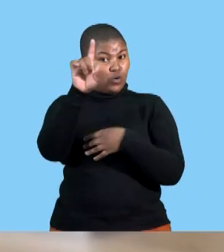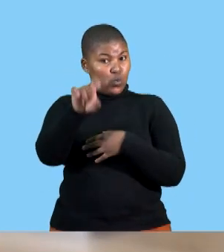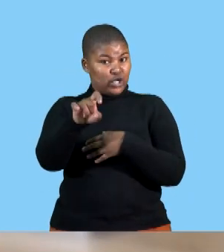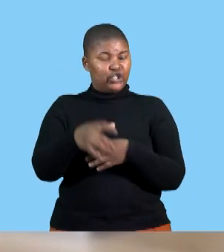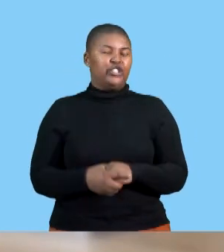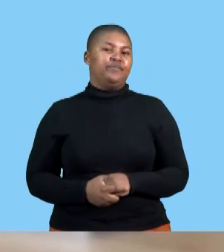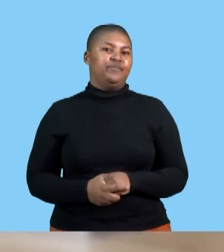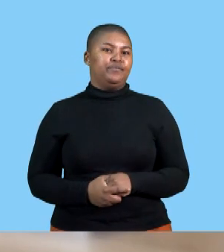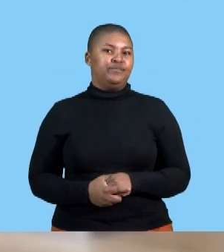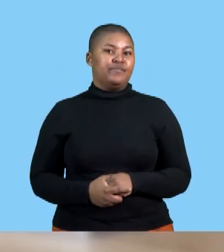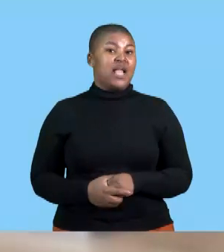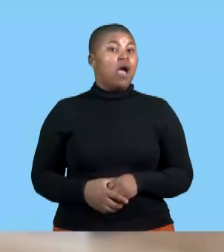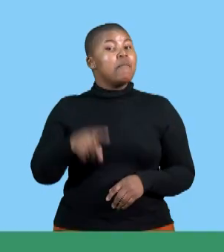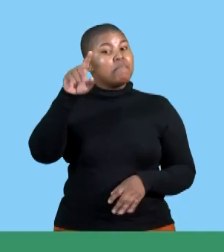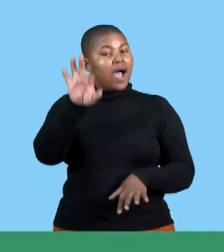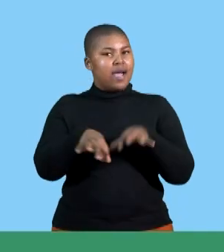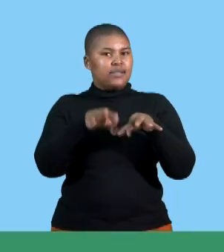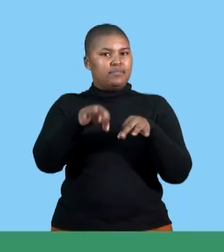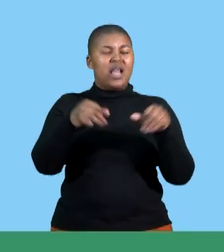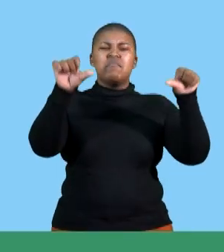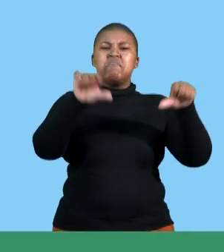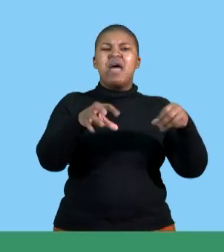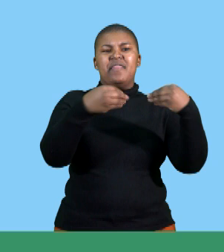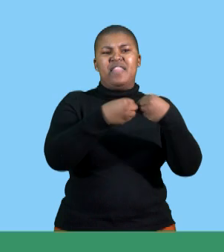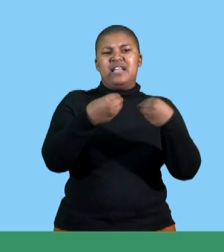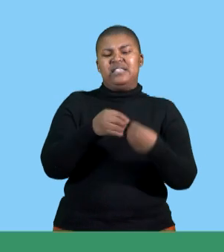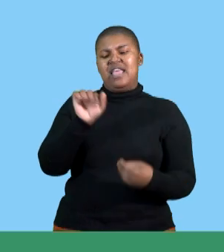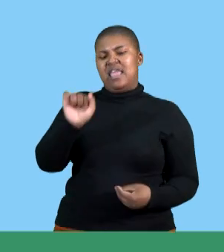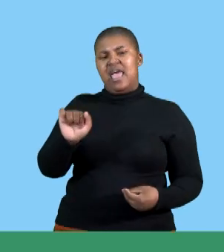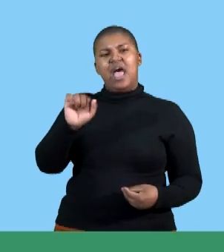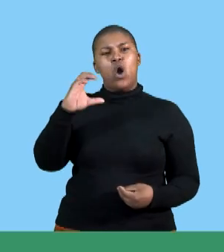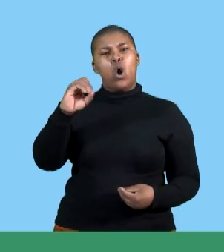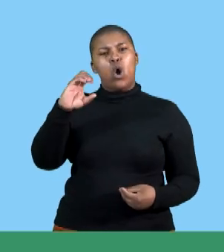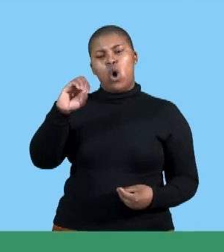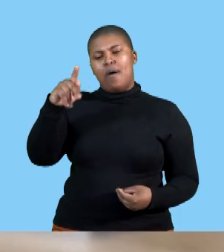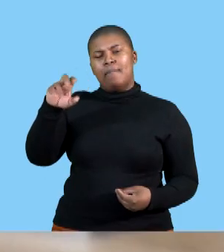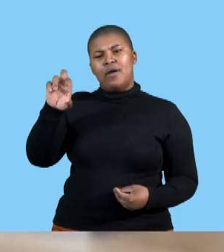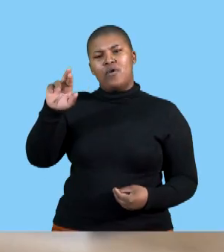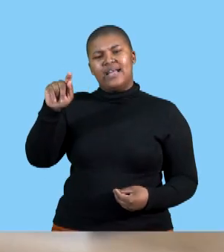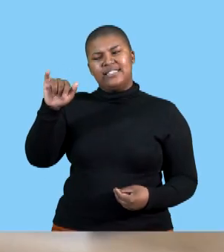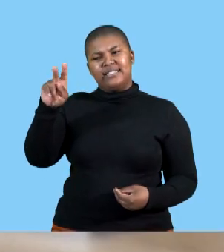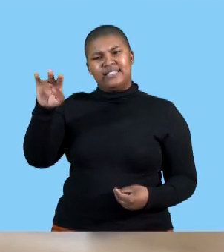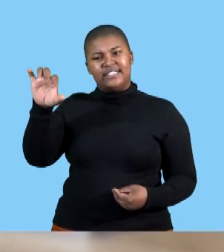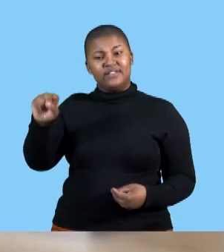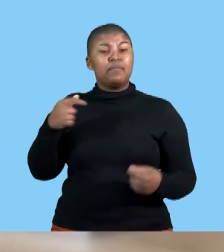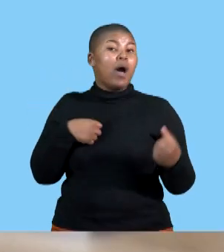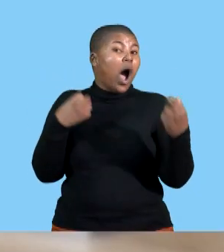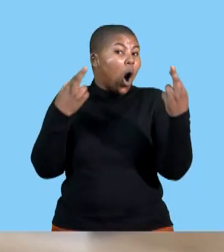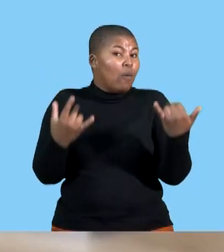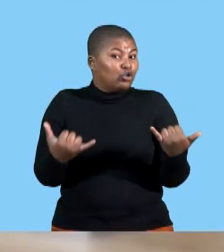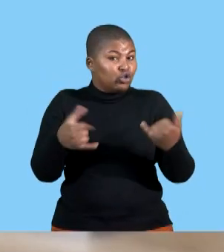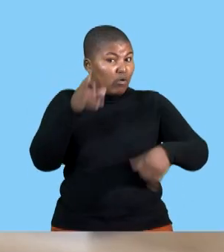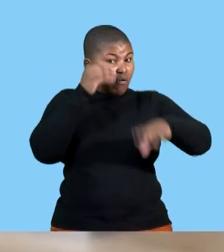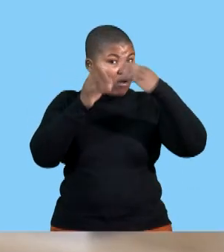you. You need to discuss the disadvantages of cooperatives. I hope and wish that today's lesson